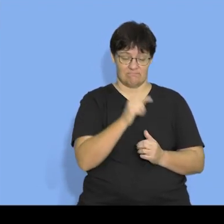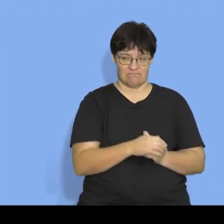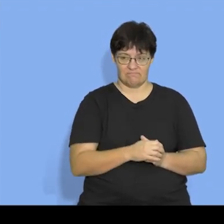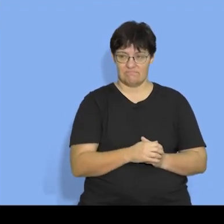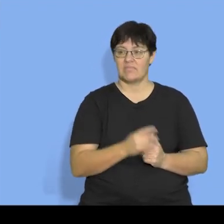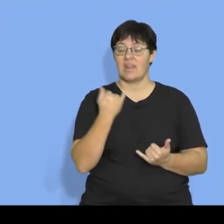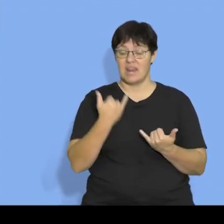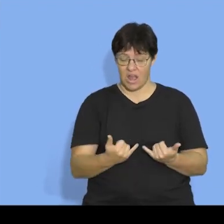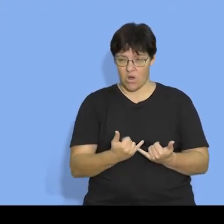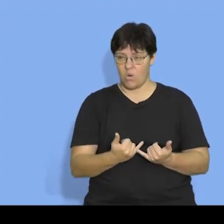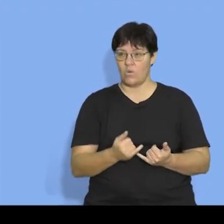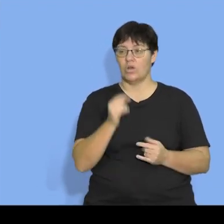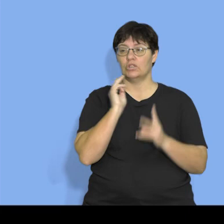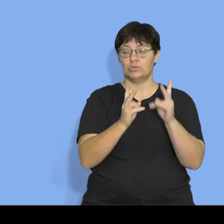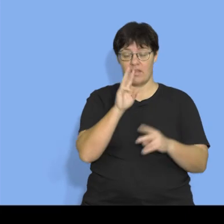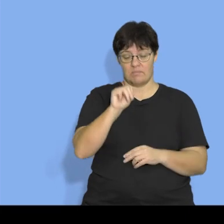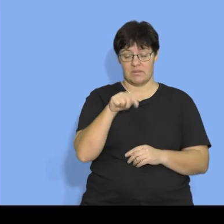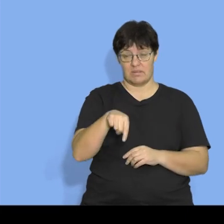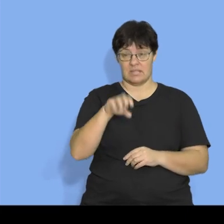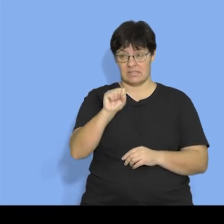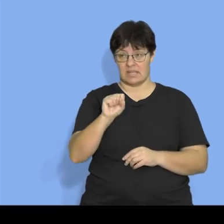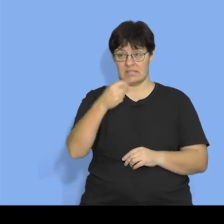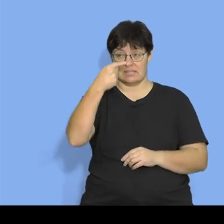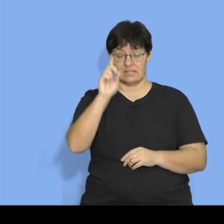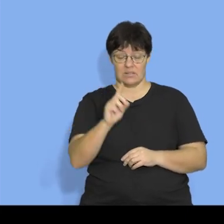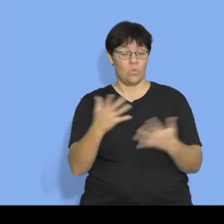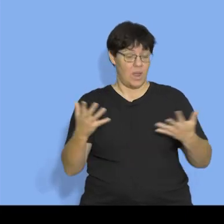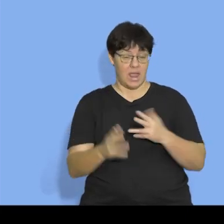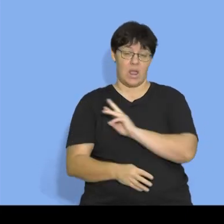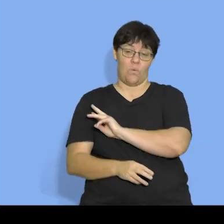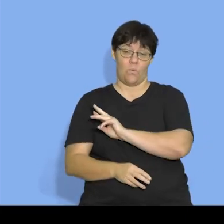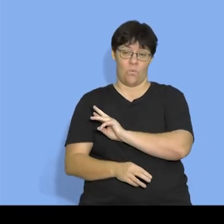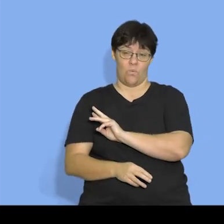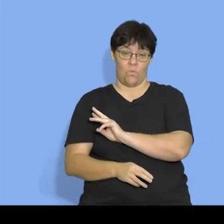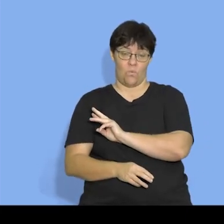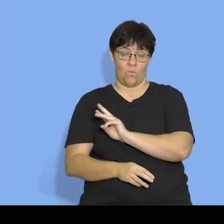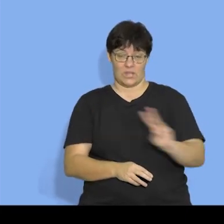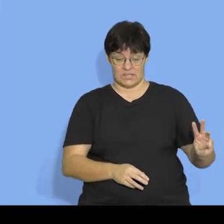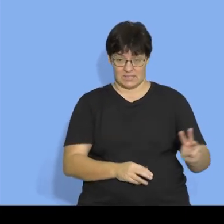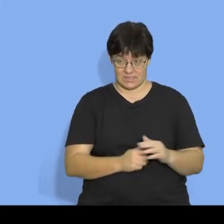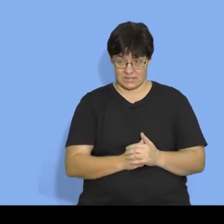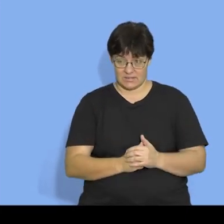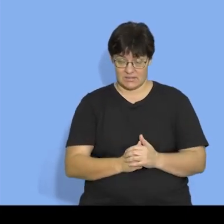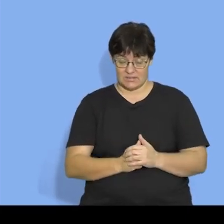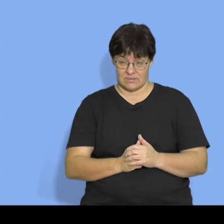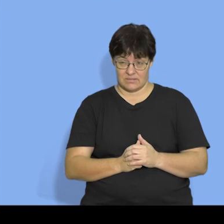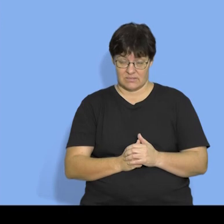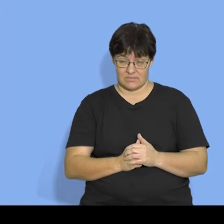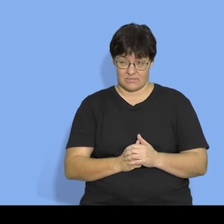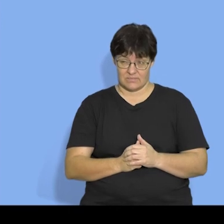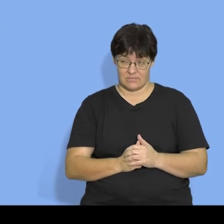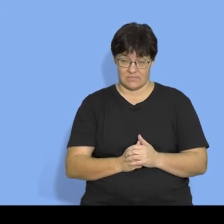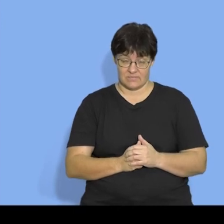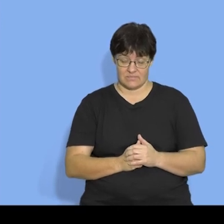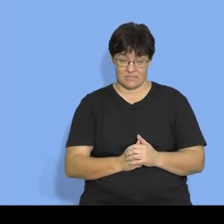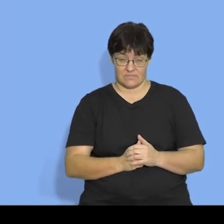Now, she's traveling 12 meters per second west. So initial velocity, 12 meters per